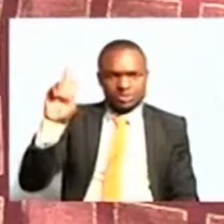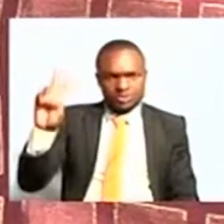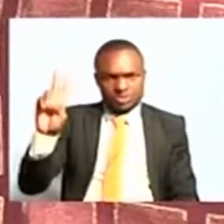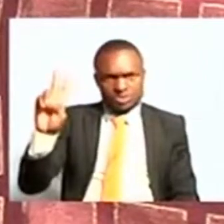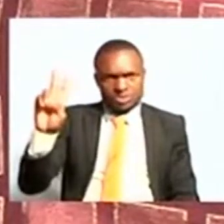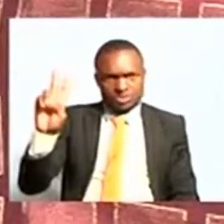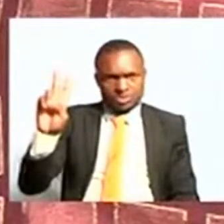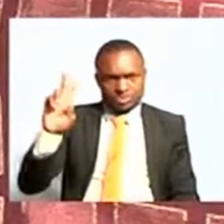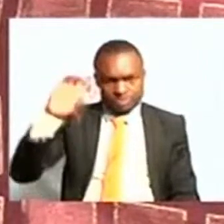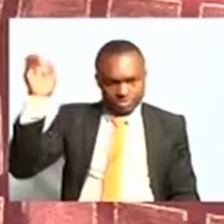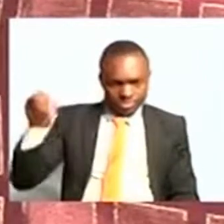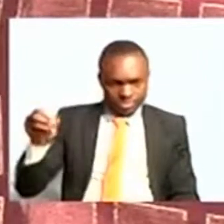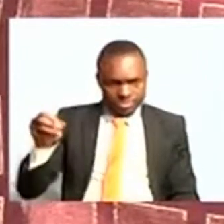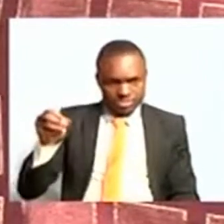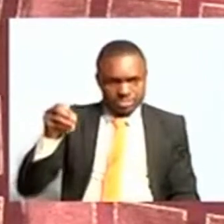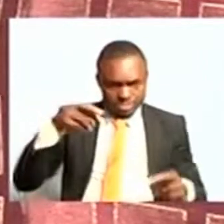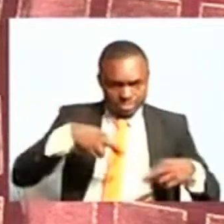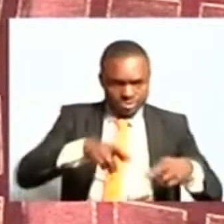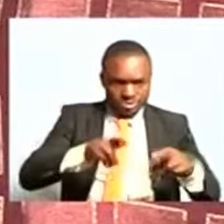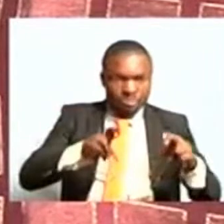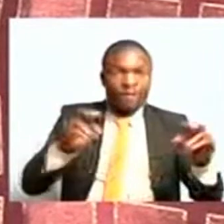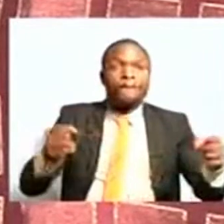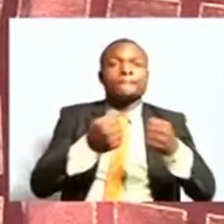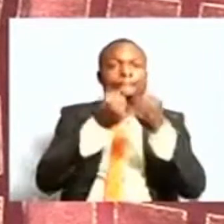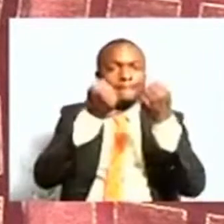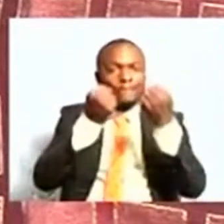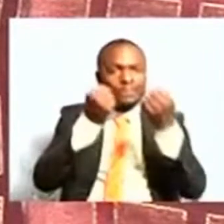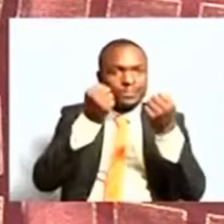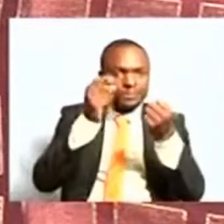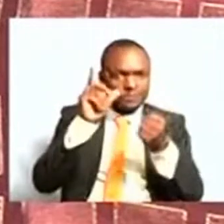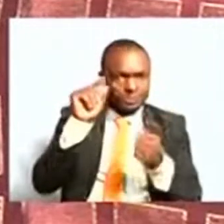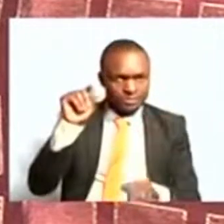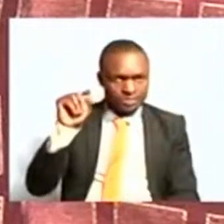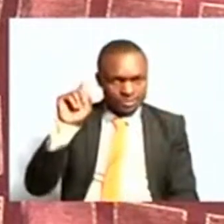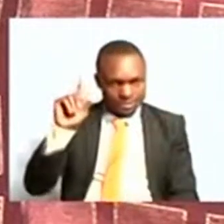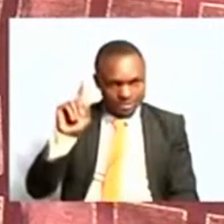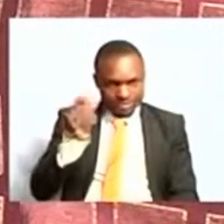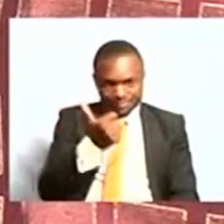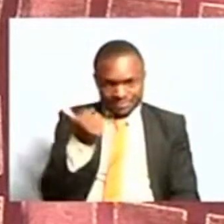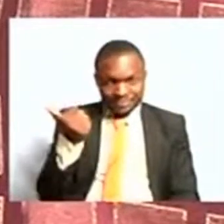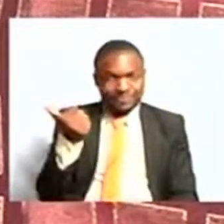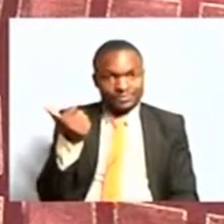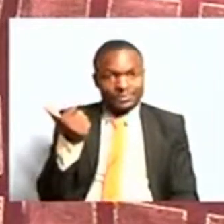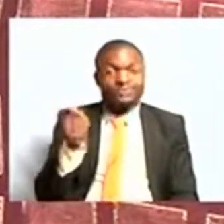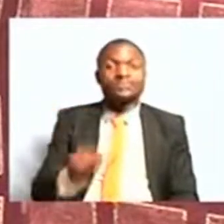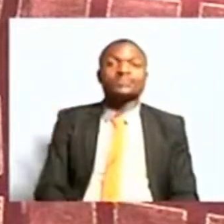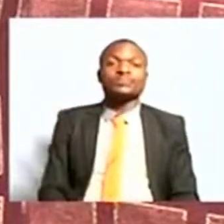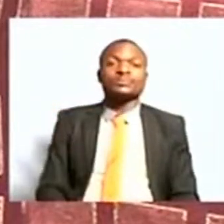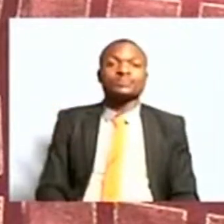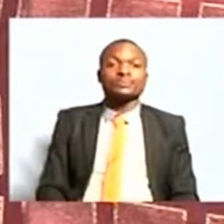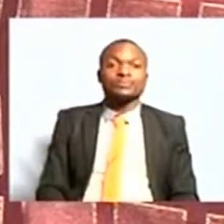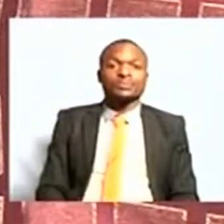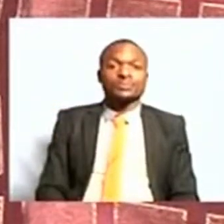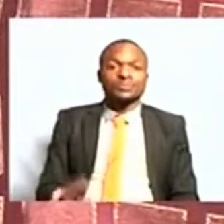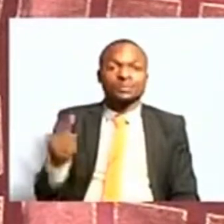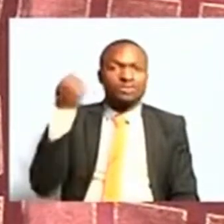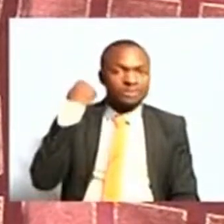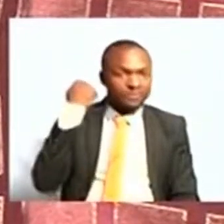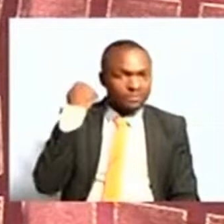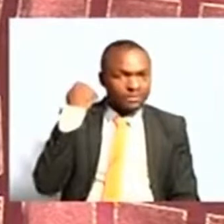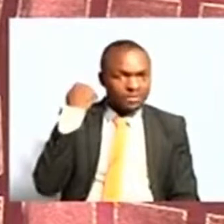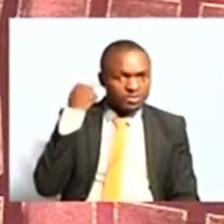traffic accidents recorded in 2021. And then there's another one, which is reversing